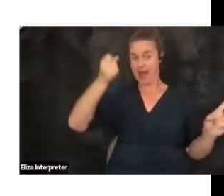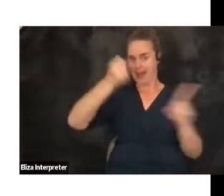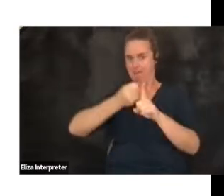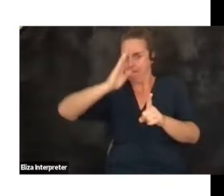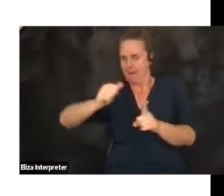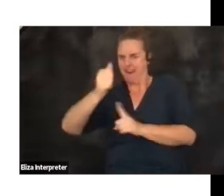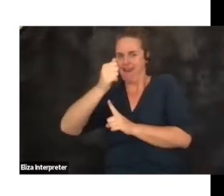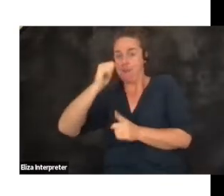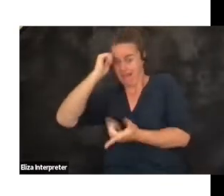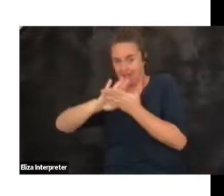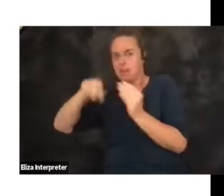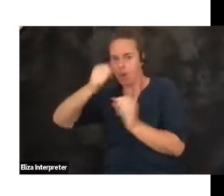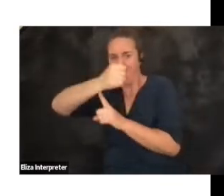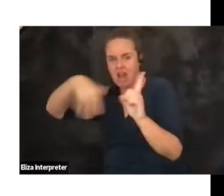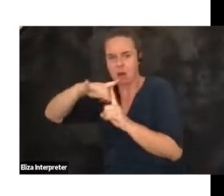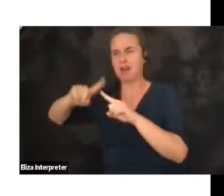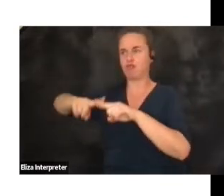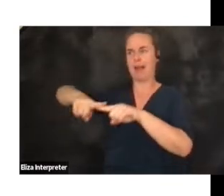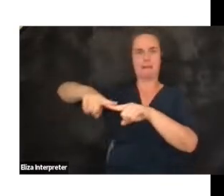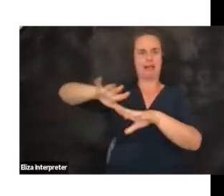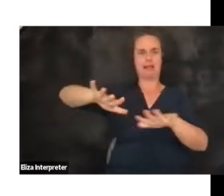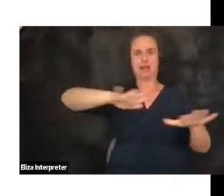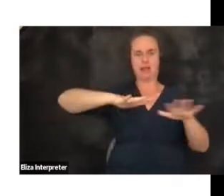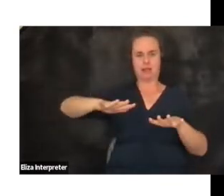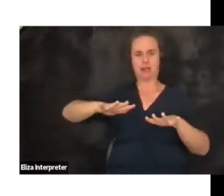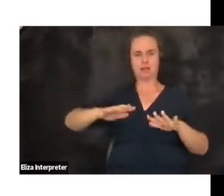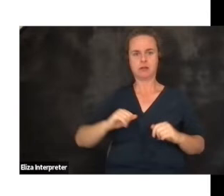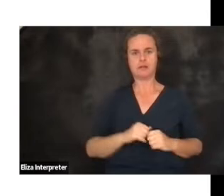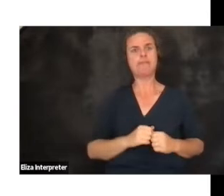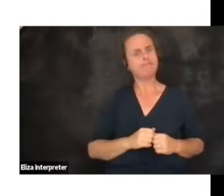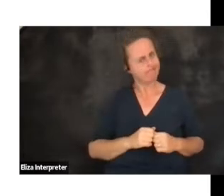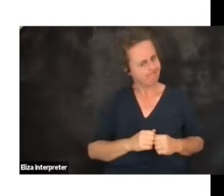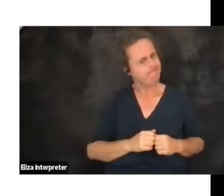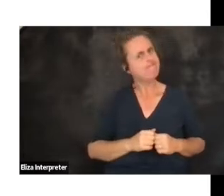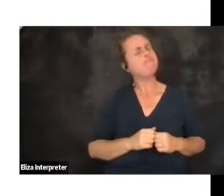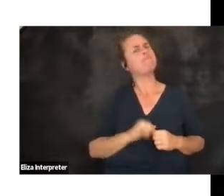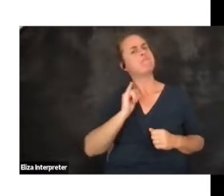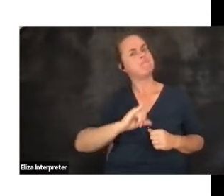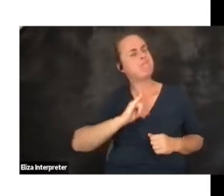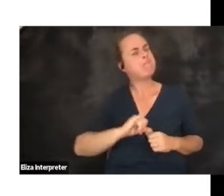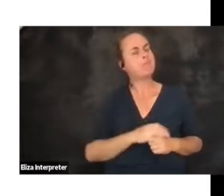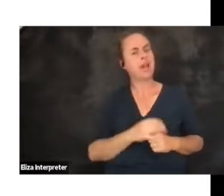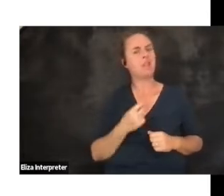reliability. Now, there are 2 big takeaways here for us today.